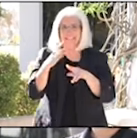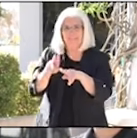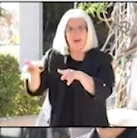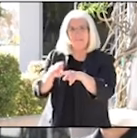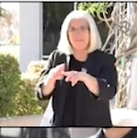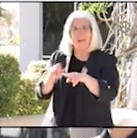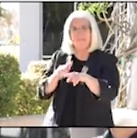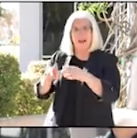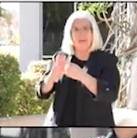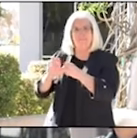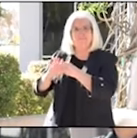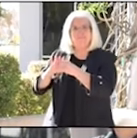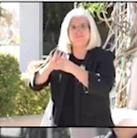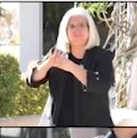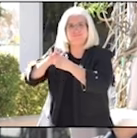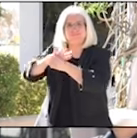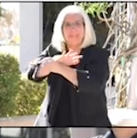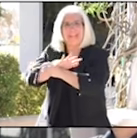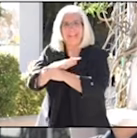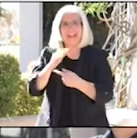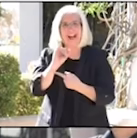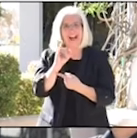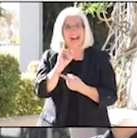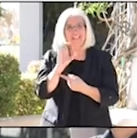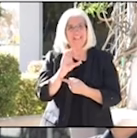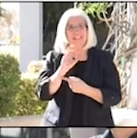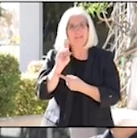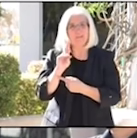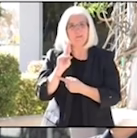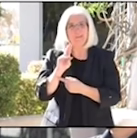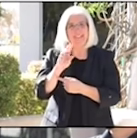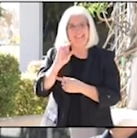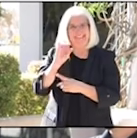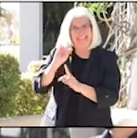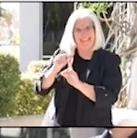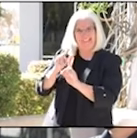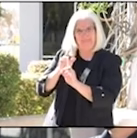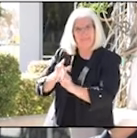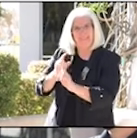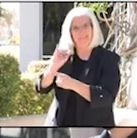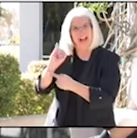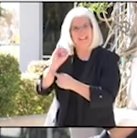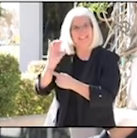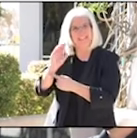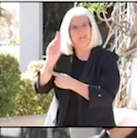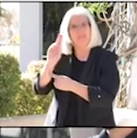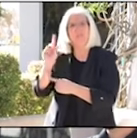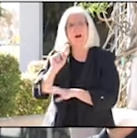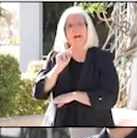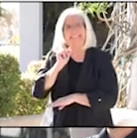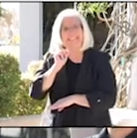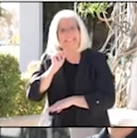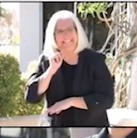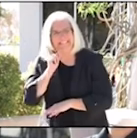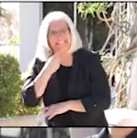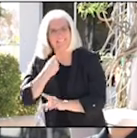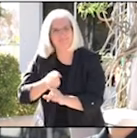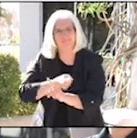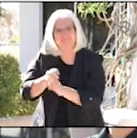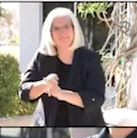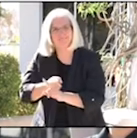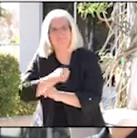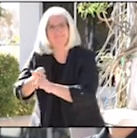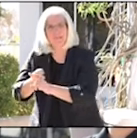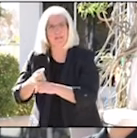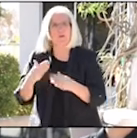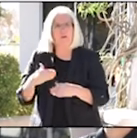is particularly in hospitals serving communities that have been most heavily impacted by COVID. This pandemic is